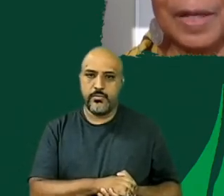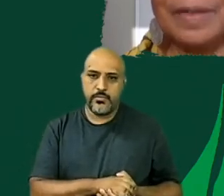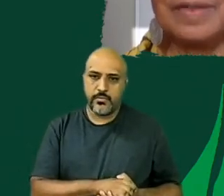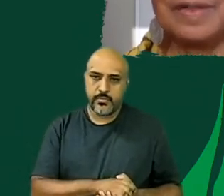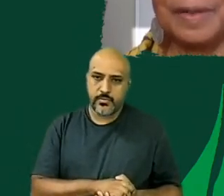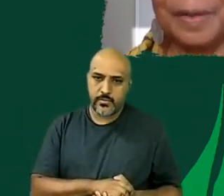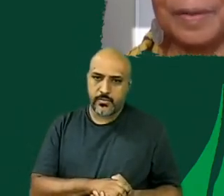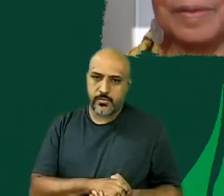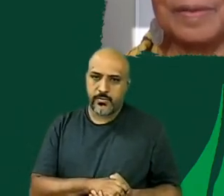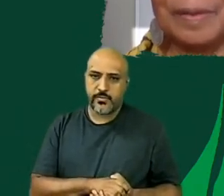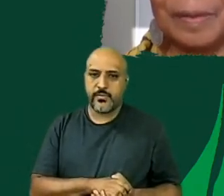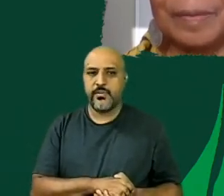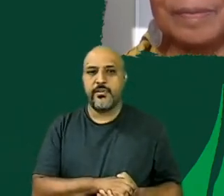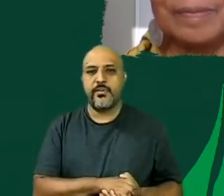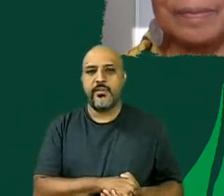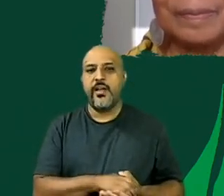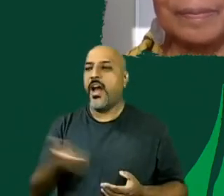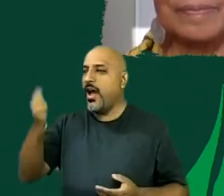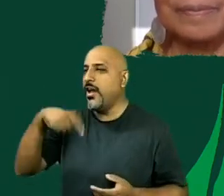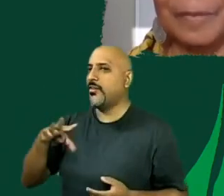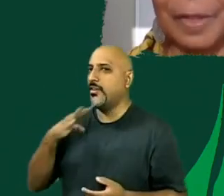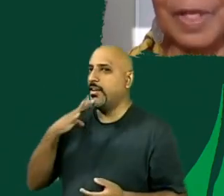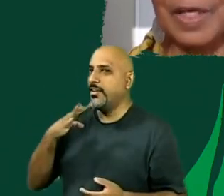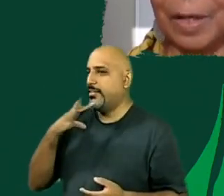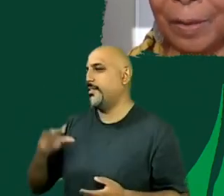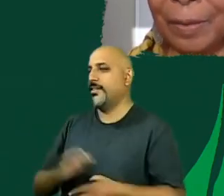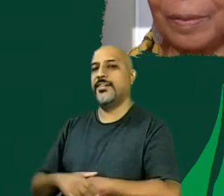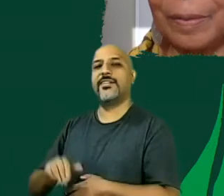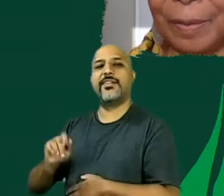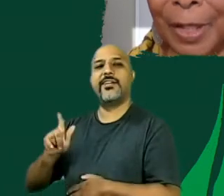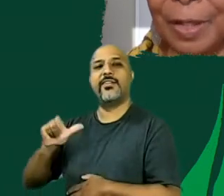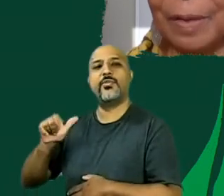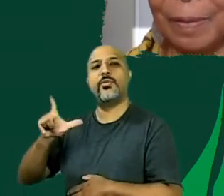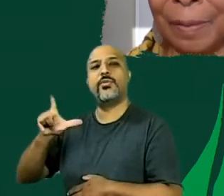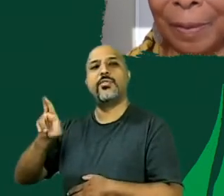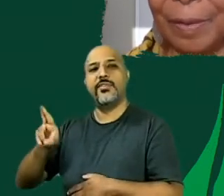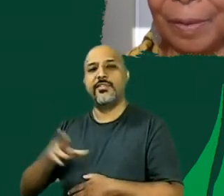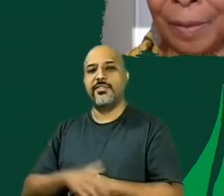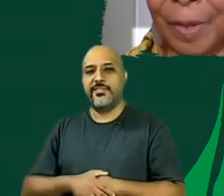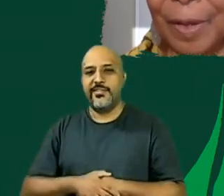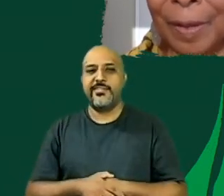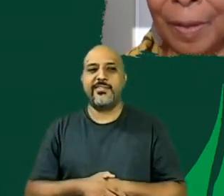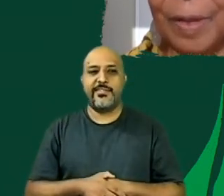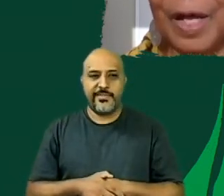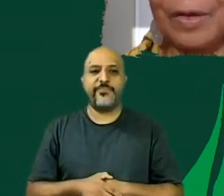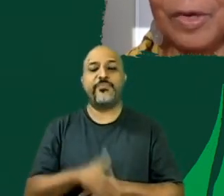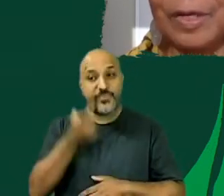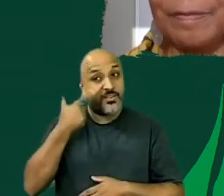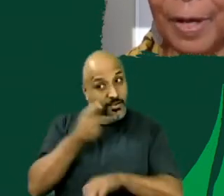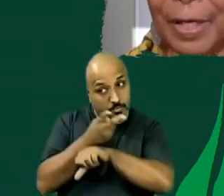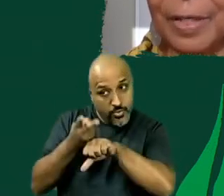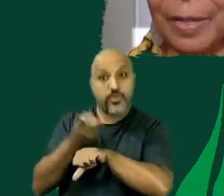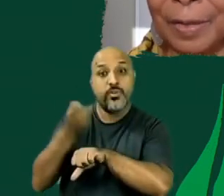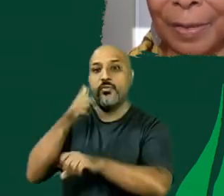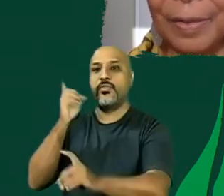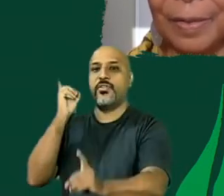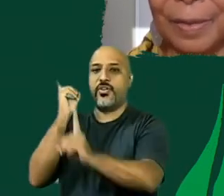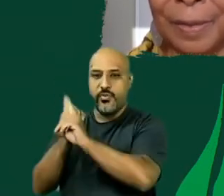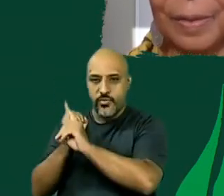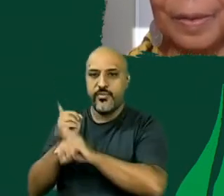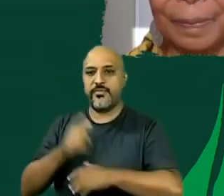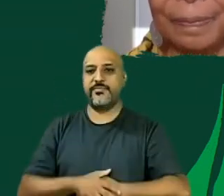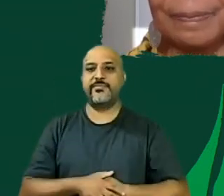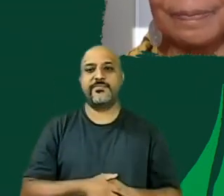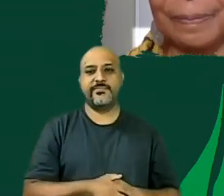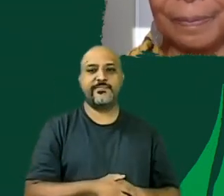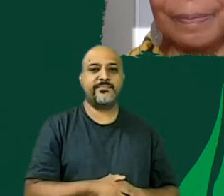Okay. So I have two short stories in Kalulu Publishing House. Thank you. So they're two short stories. If you check it out there, you